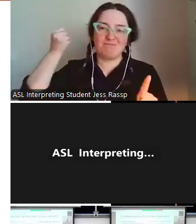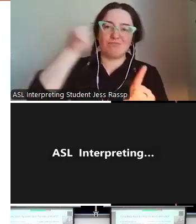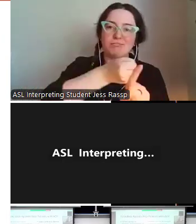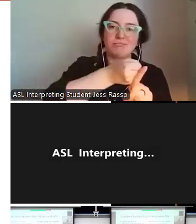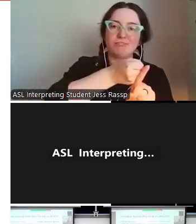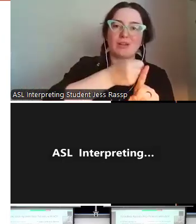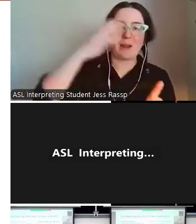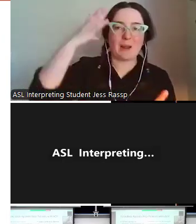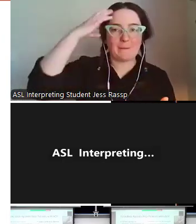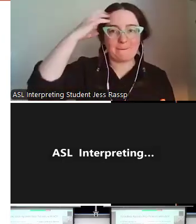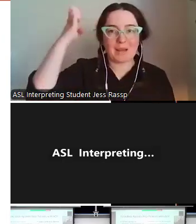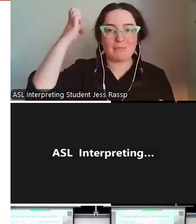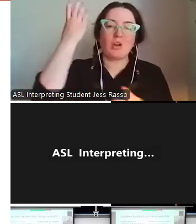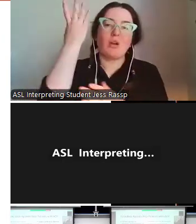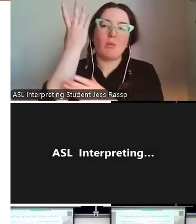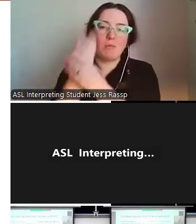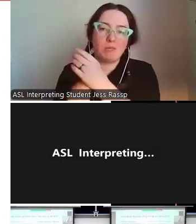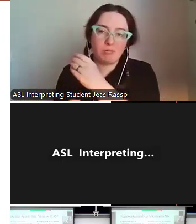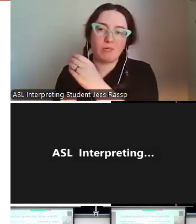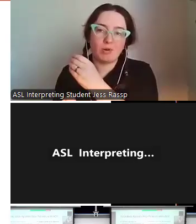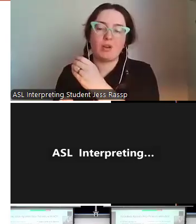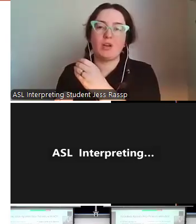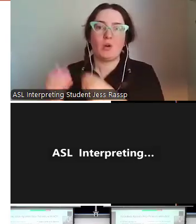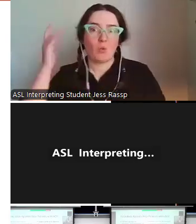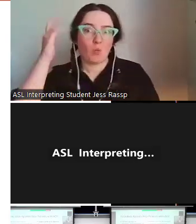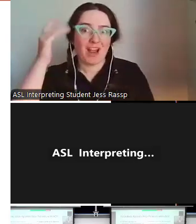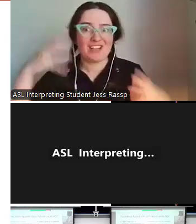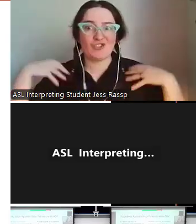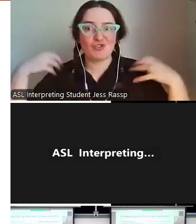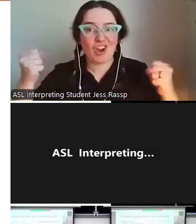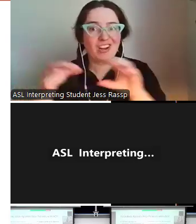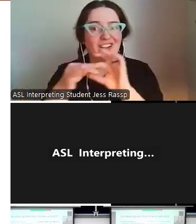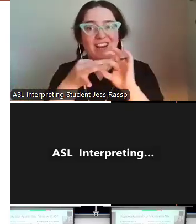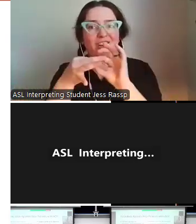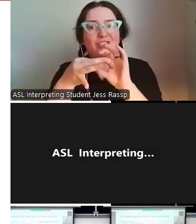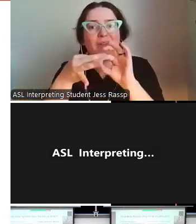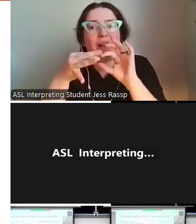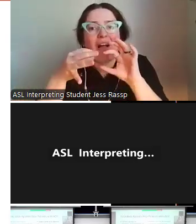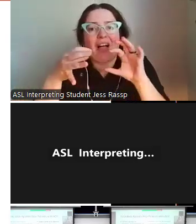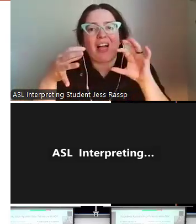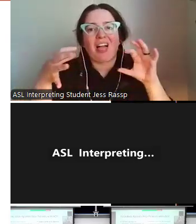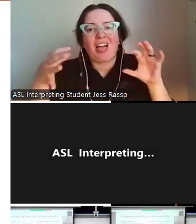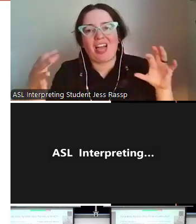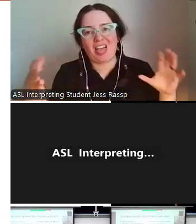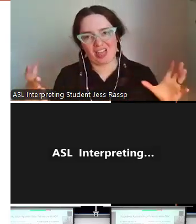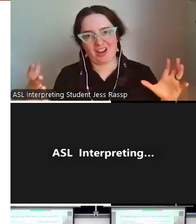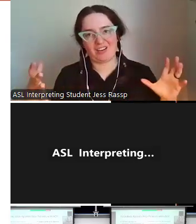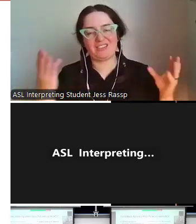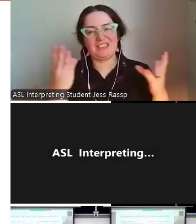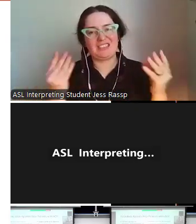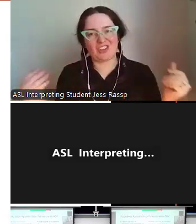you no longer have that strong connection, right? You have long-term depression, is what they call it, instead